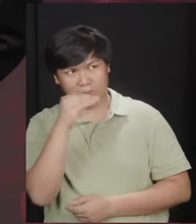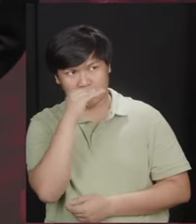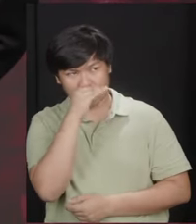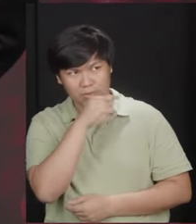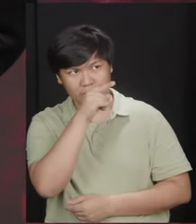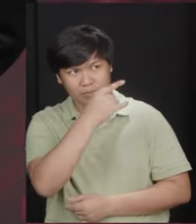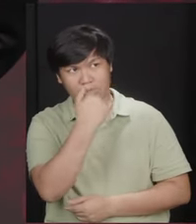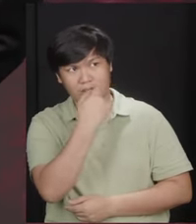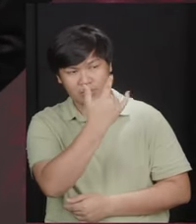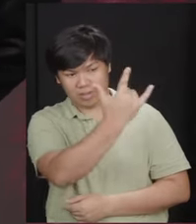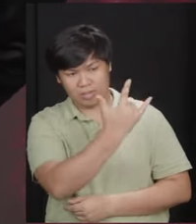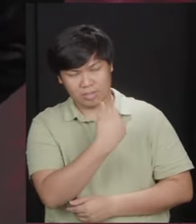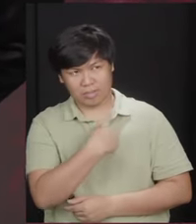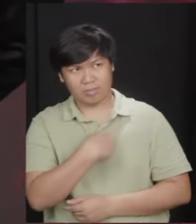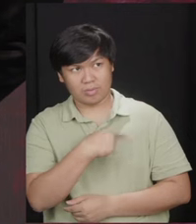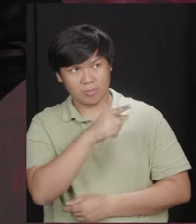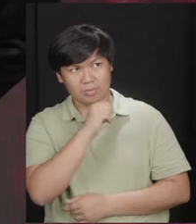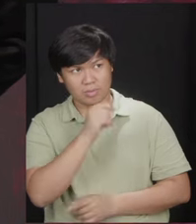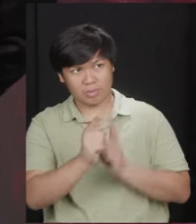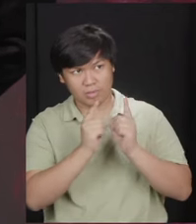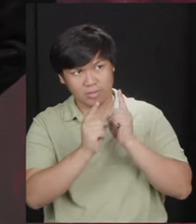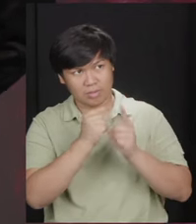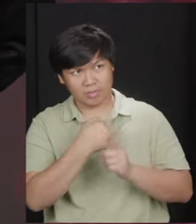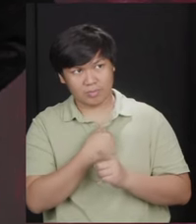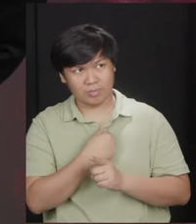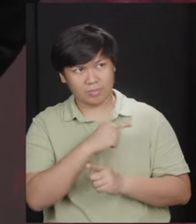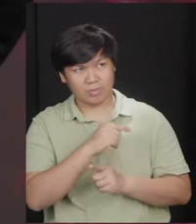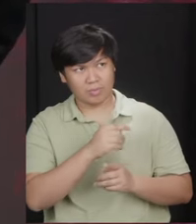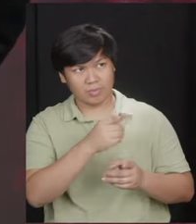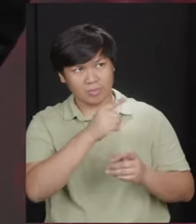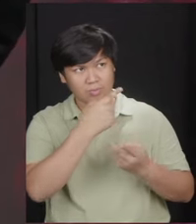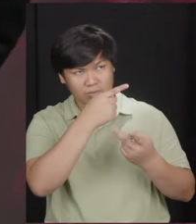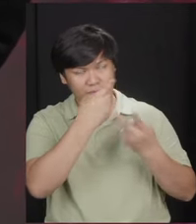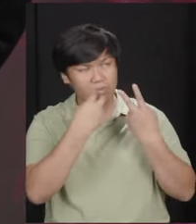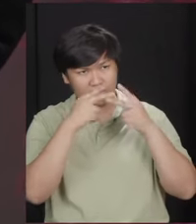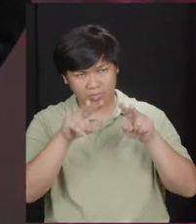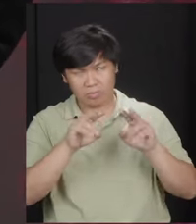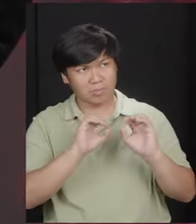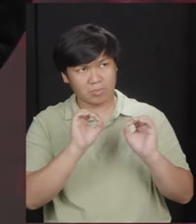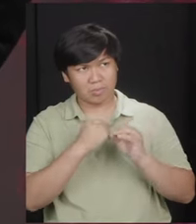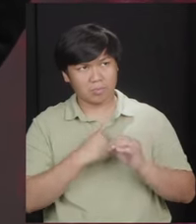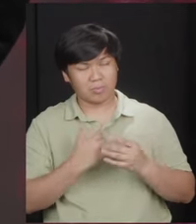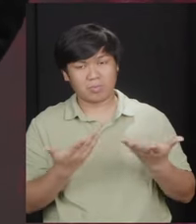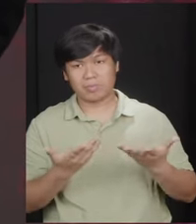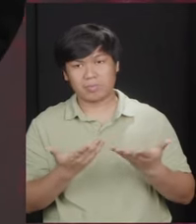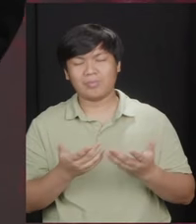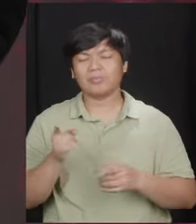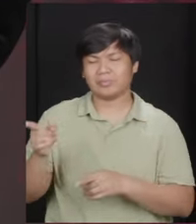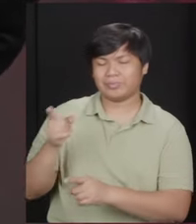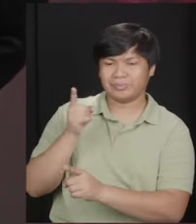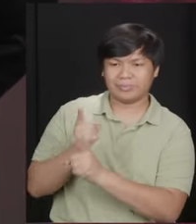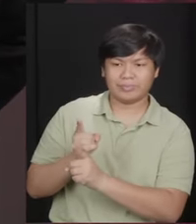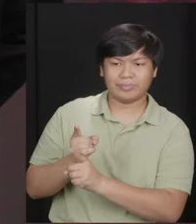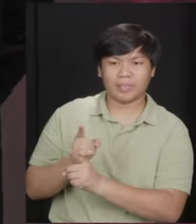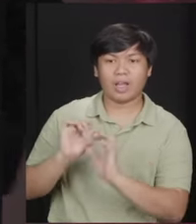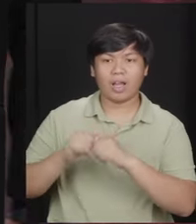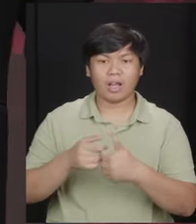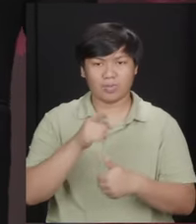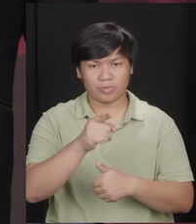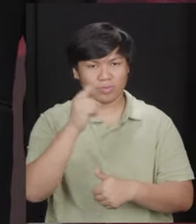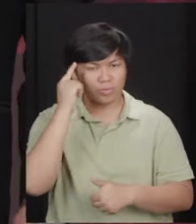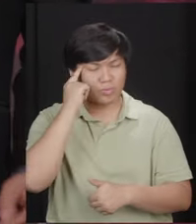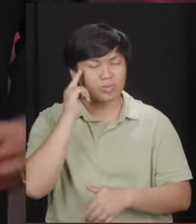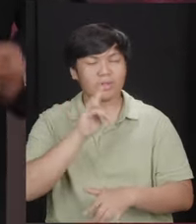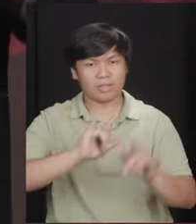love me. You don't even talk to me. You don't even give me any notice at all. He's right. How do you know that love